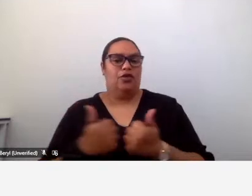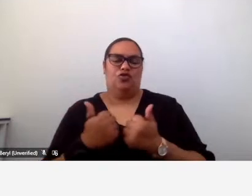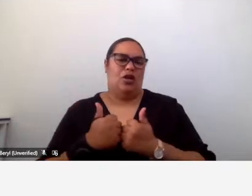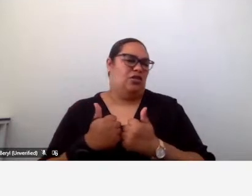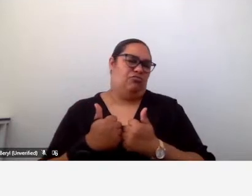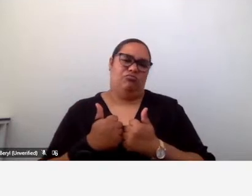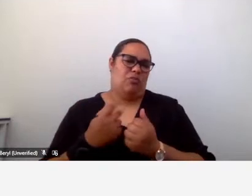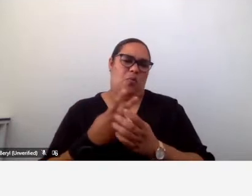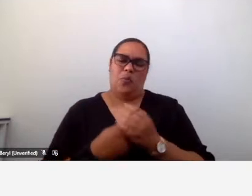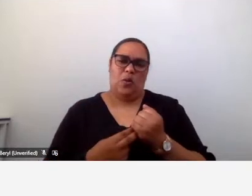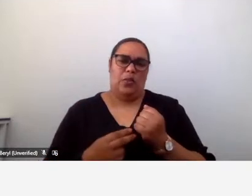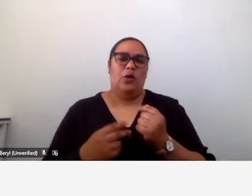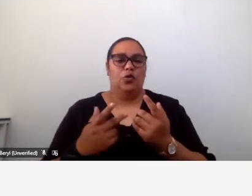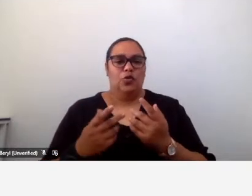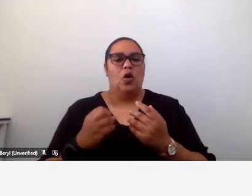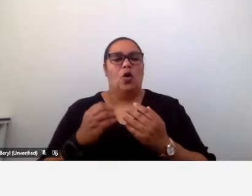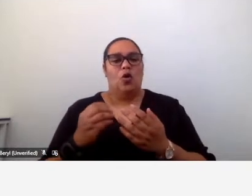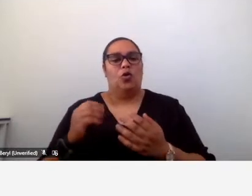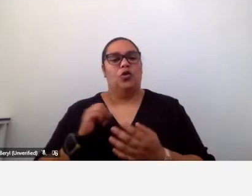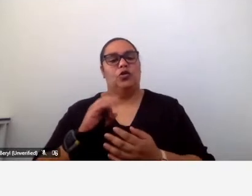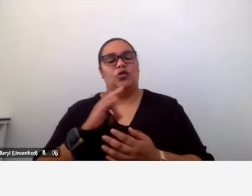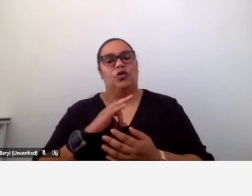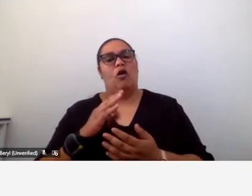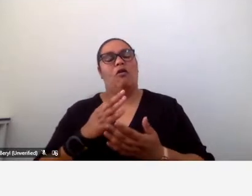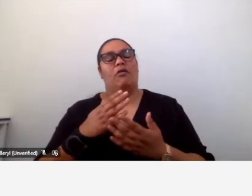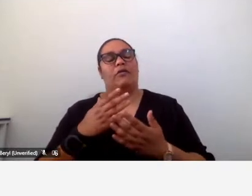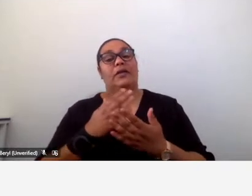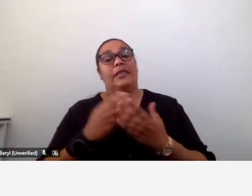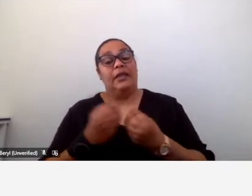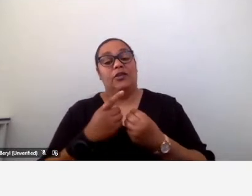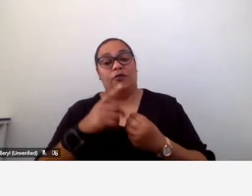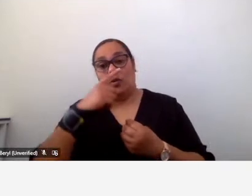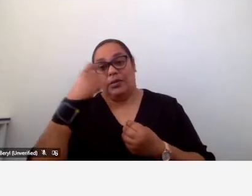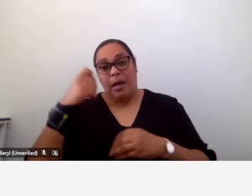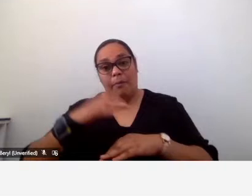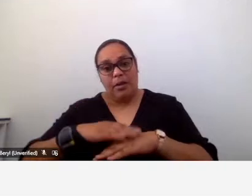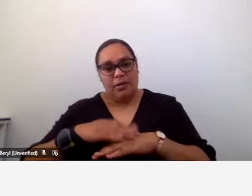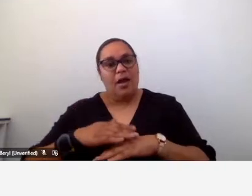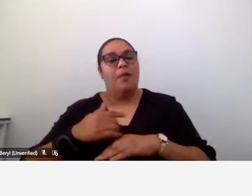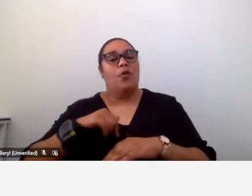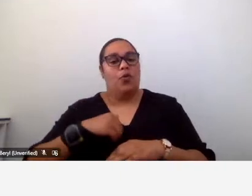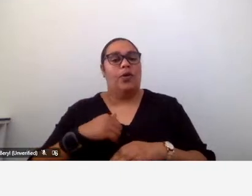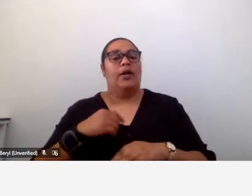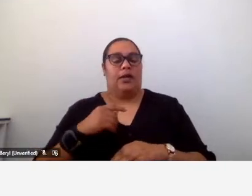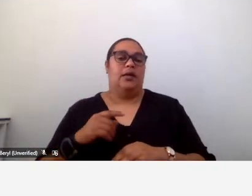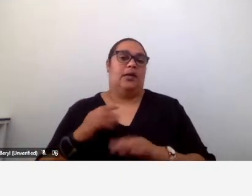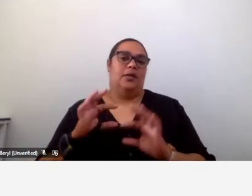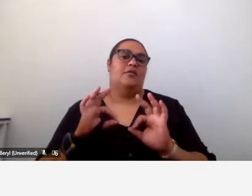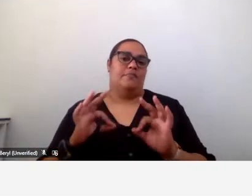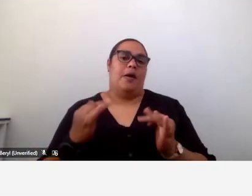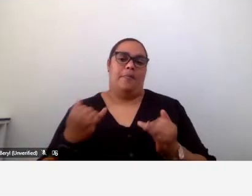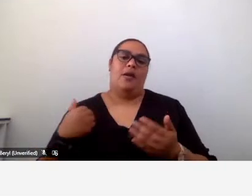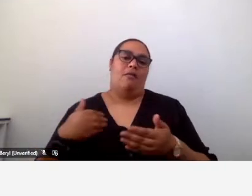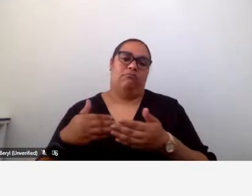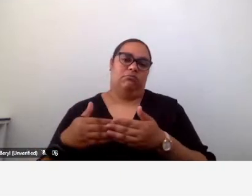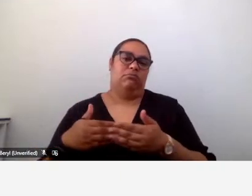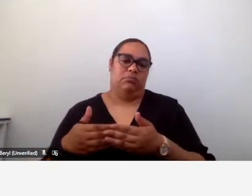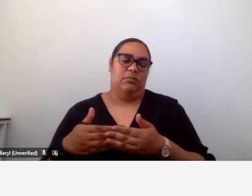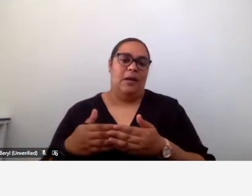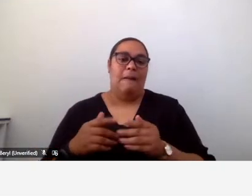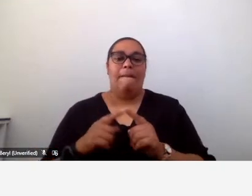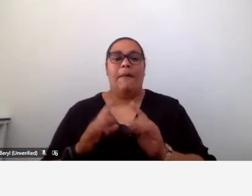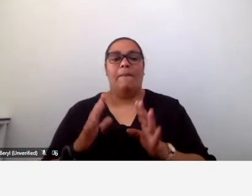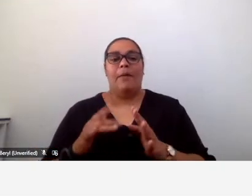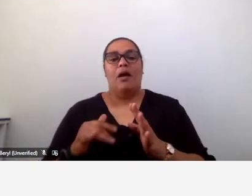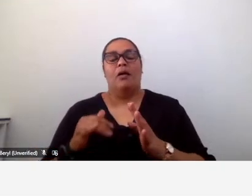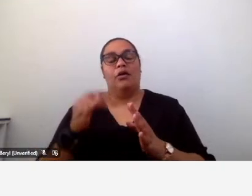those. So far for the summer season, I can say that we are progressing well. We should be ready. Just to